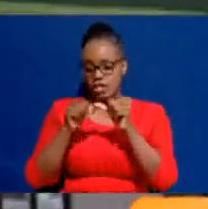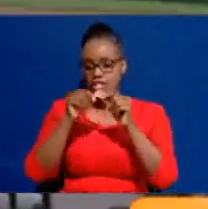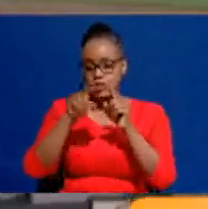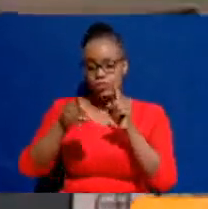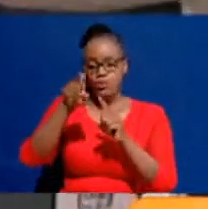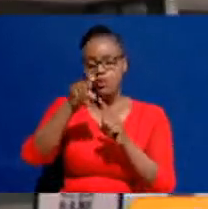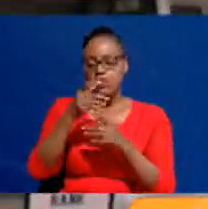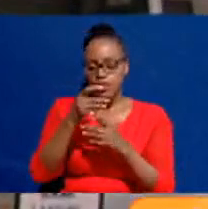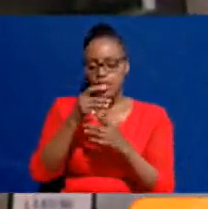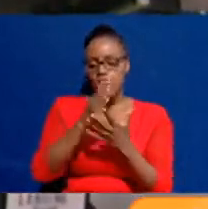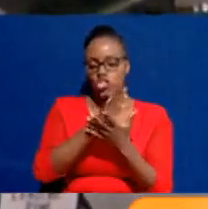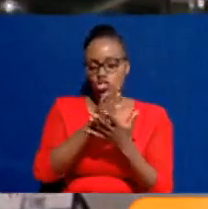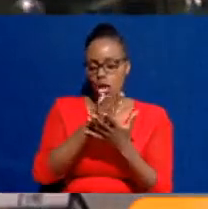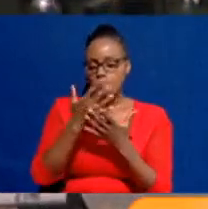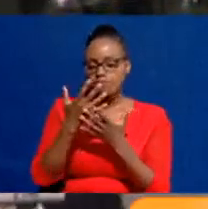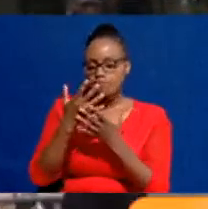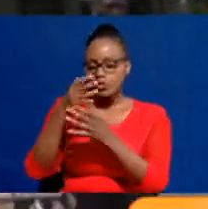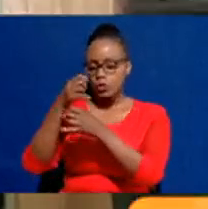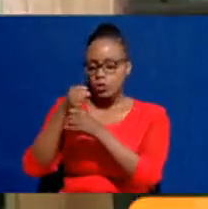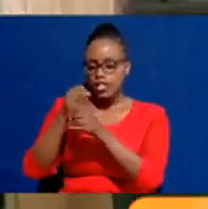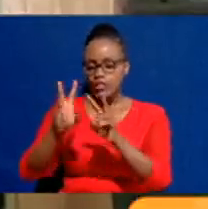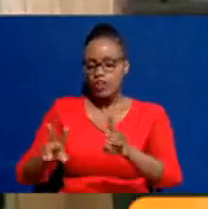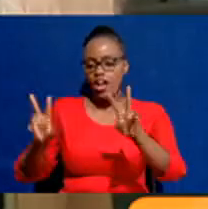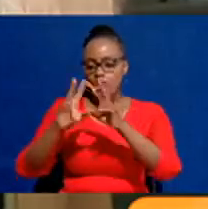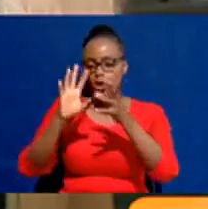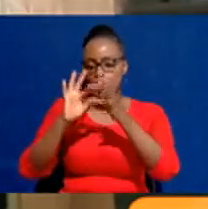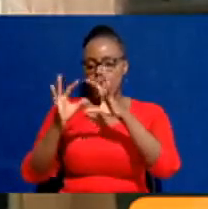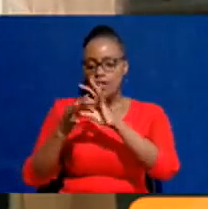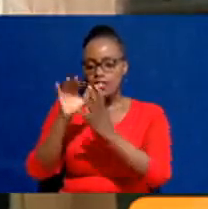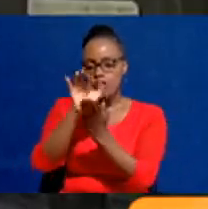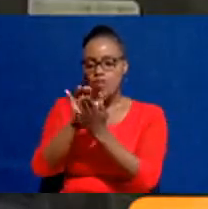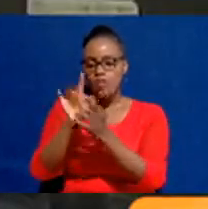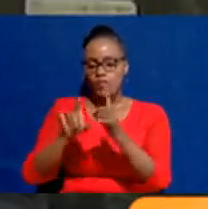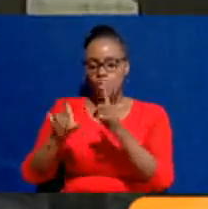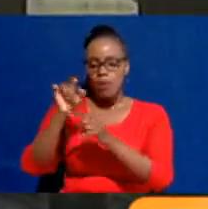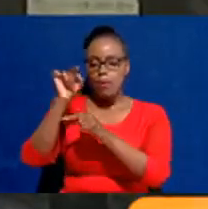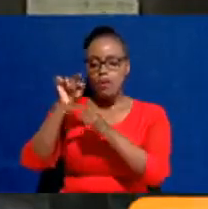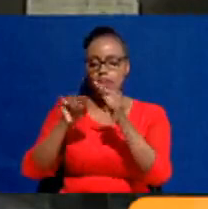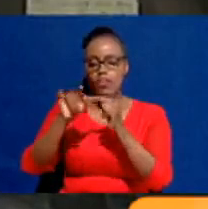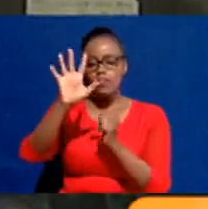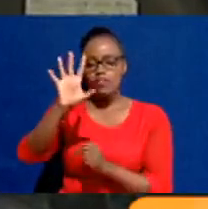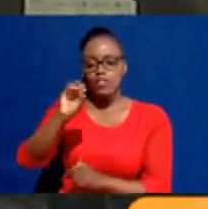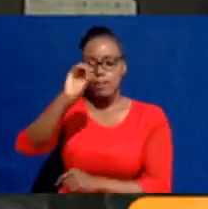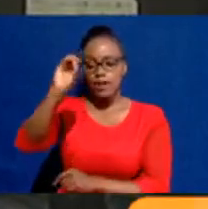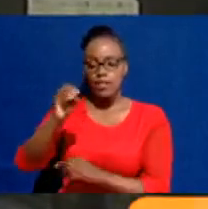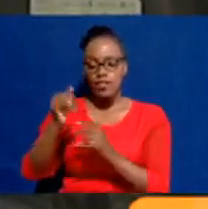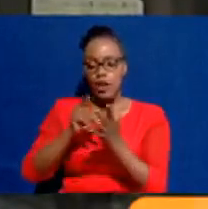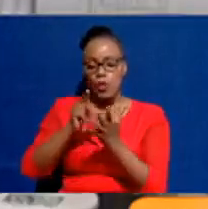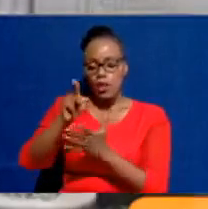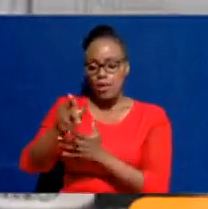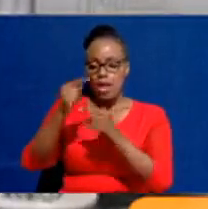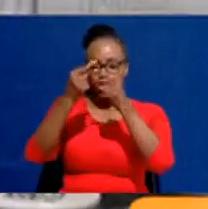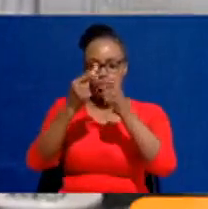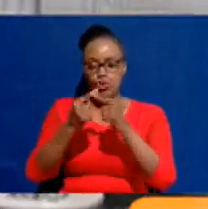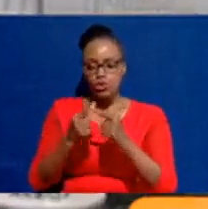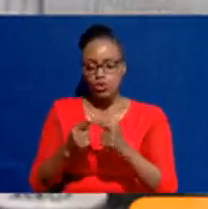in shareholder value. Consequently, Co-operative Bank has increased its dividend by 50% and will now pay out a